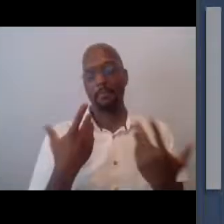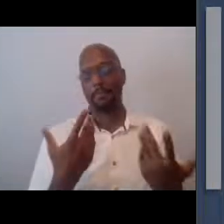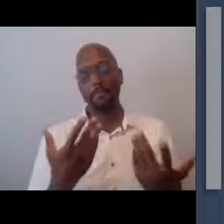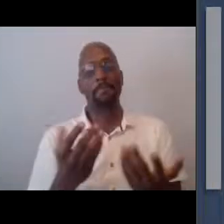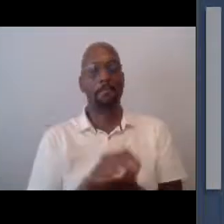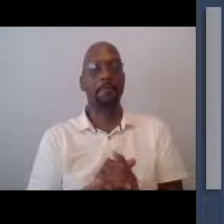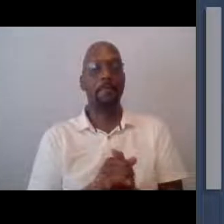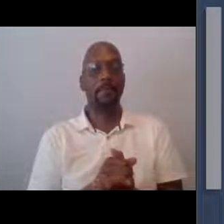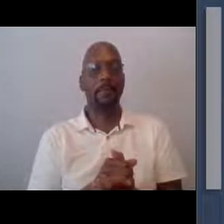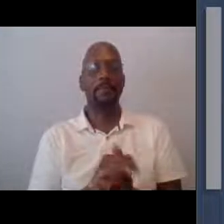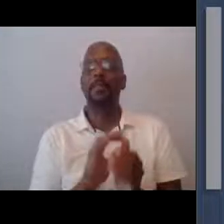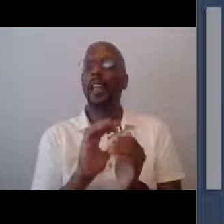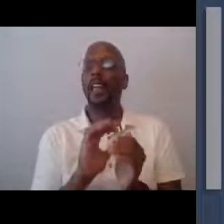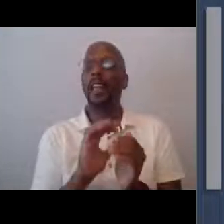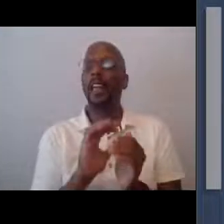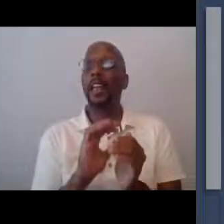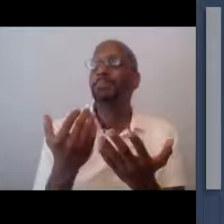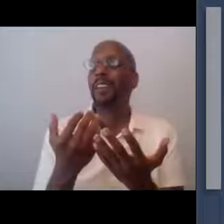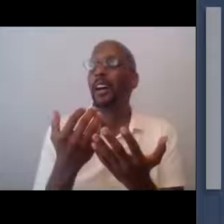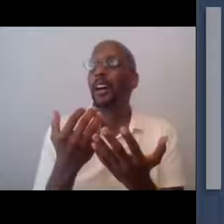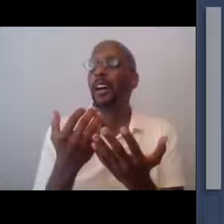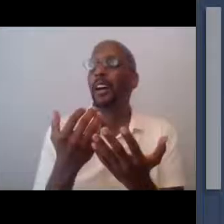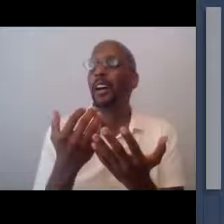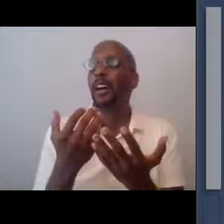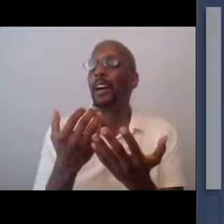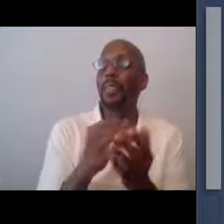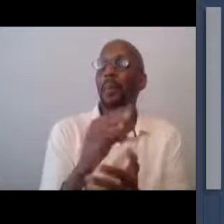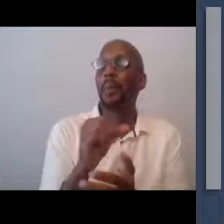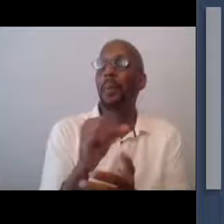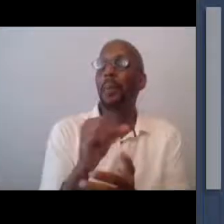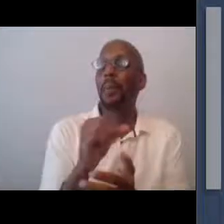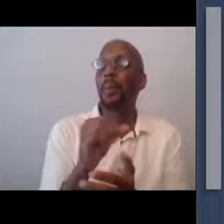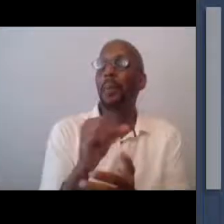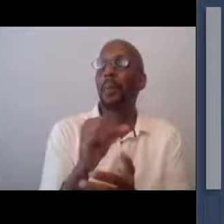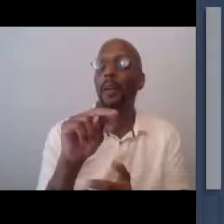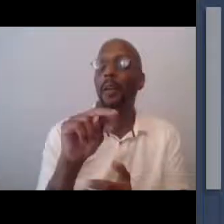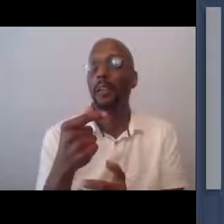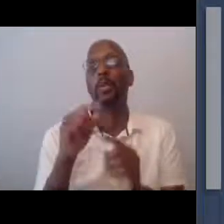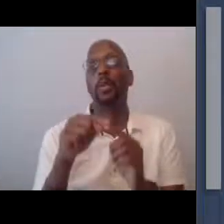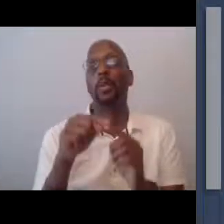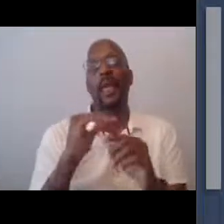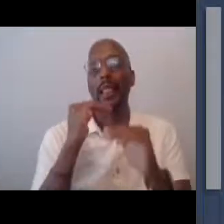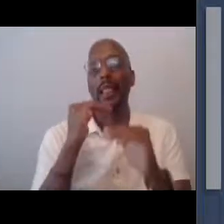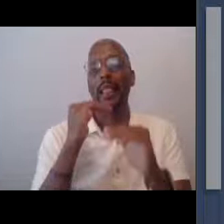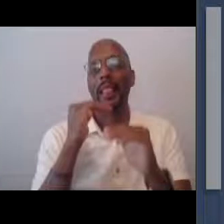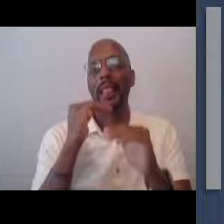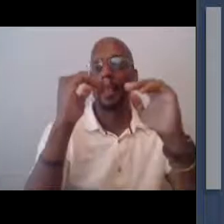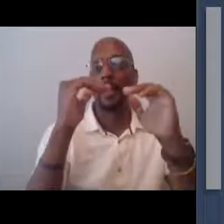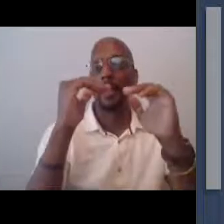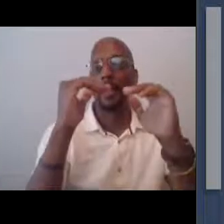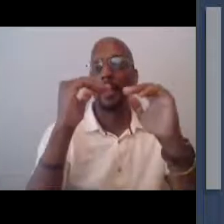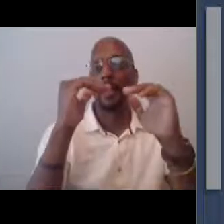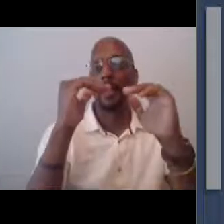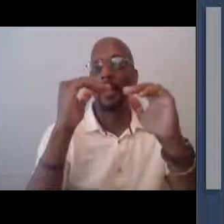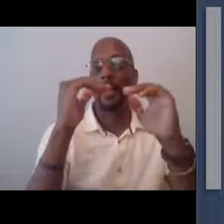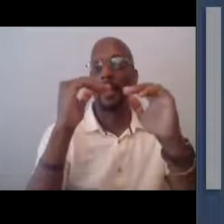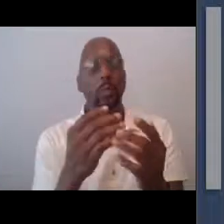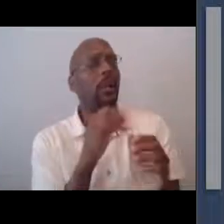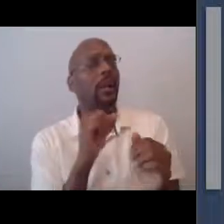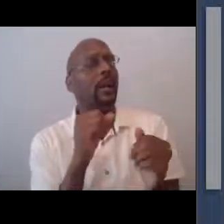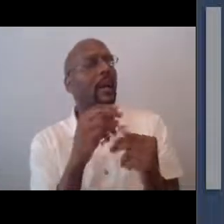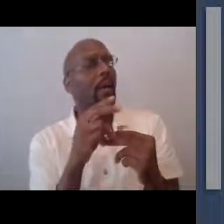get the bonding to that level? And where's the capacity? It's really, and the biggest thing in all of this is build the denominator. So the denominator is